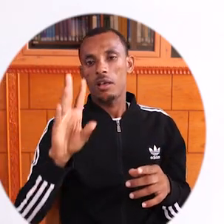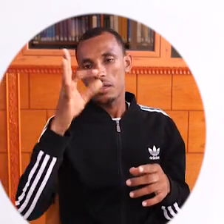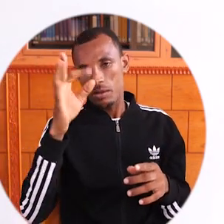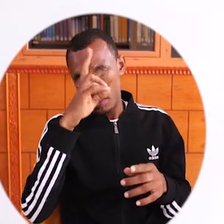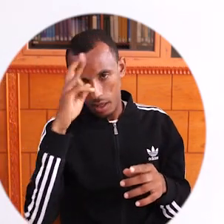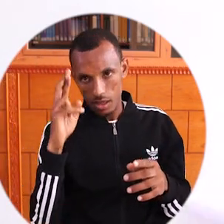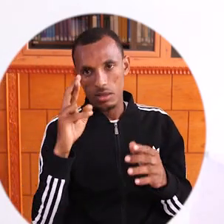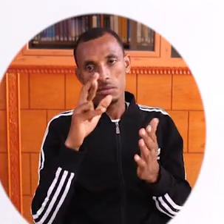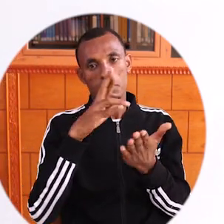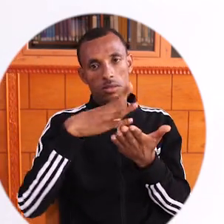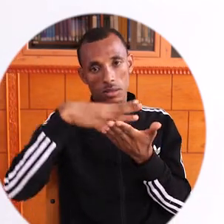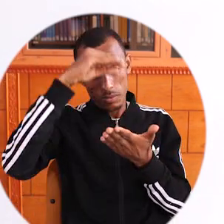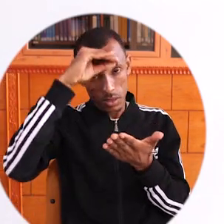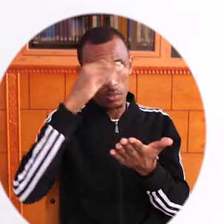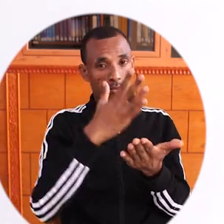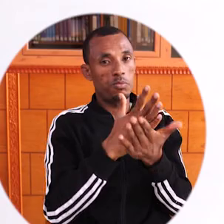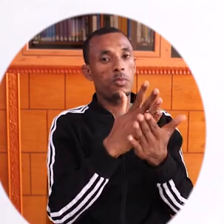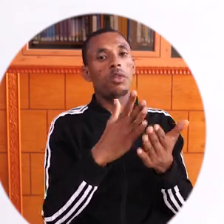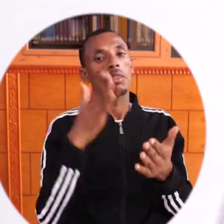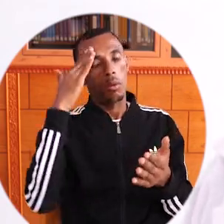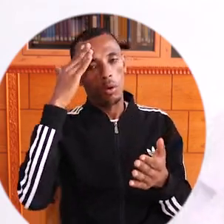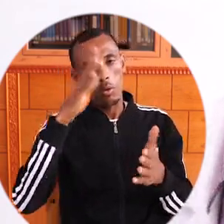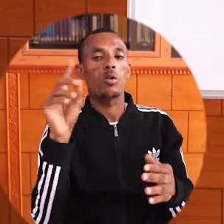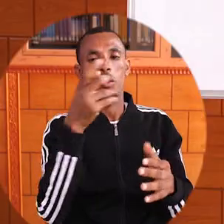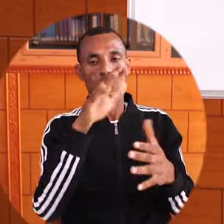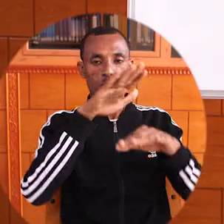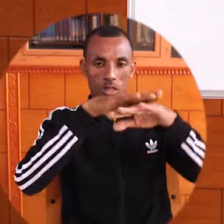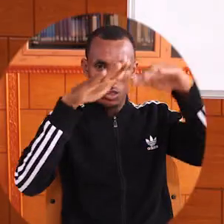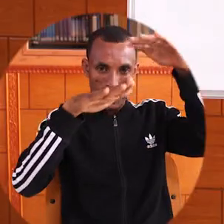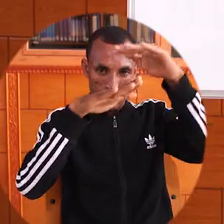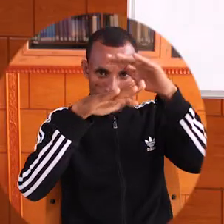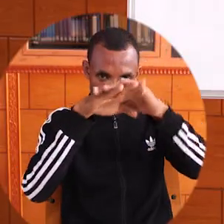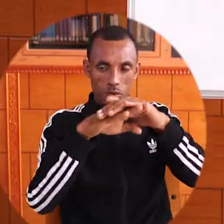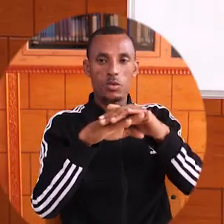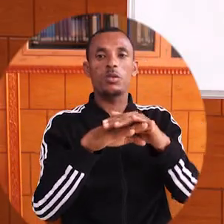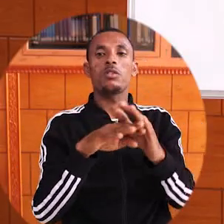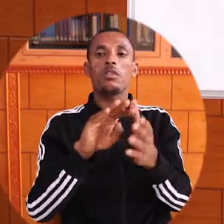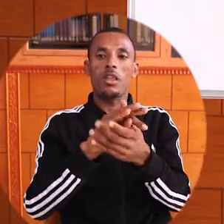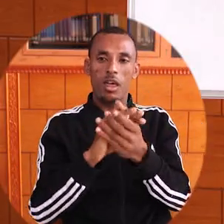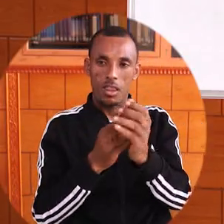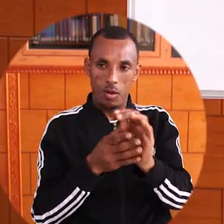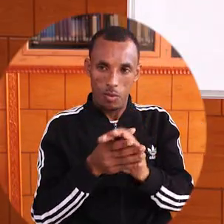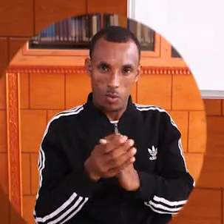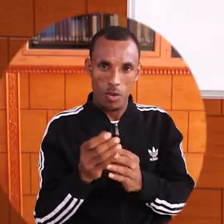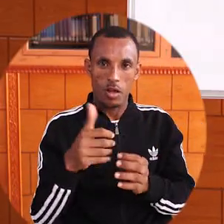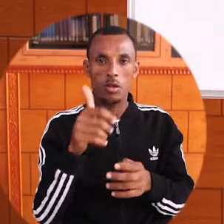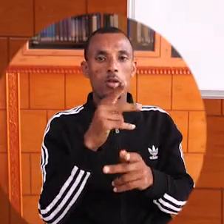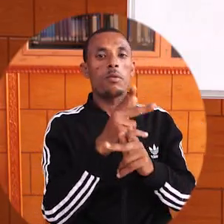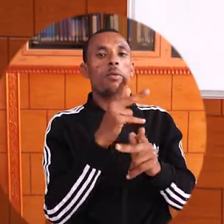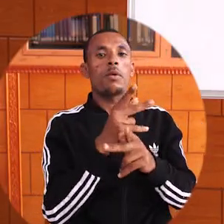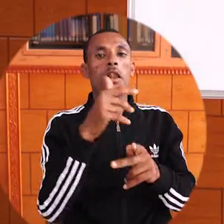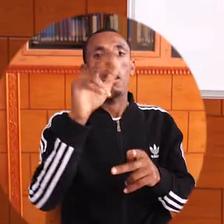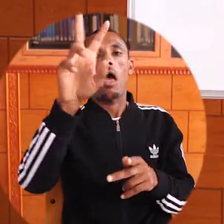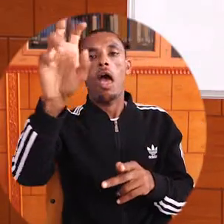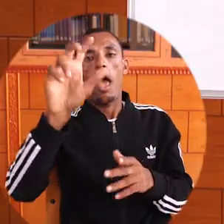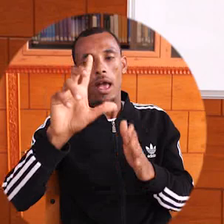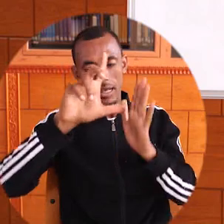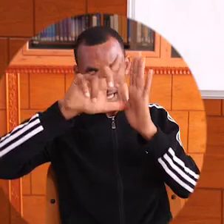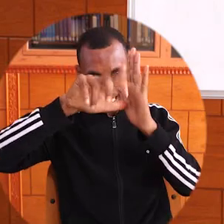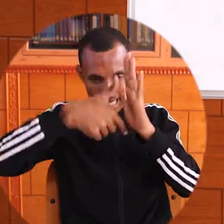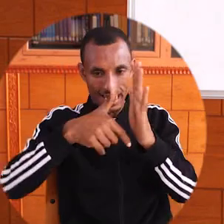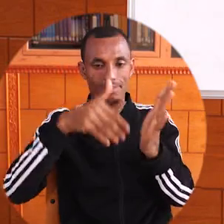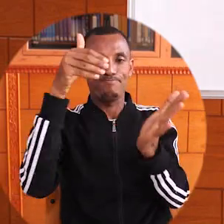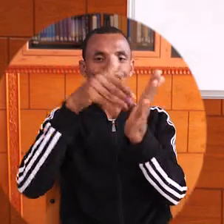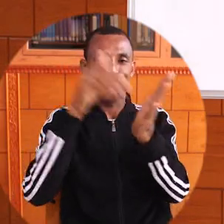megwarot tawakan ullachum ba betachu stonachu rasachu lemetebek ejachun la 20 second